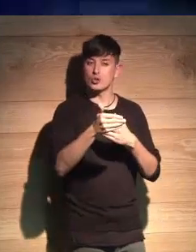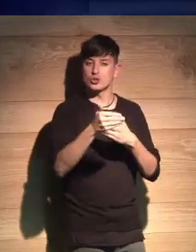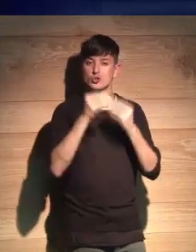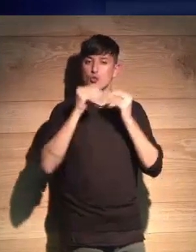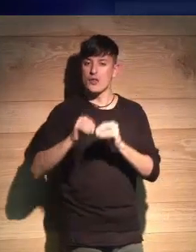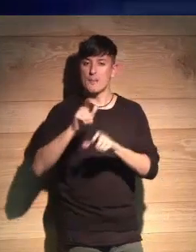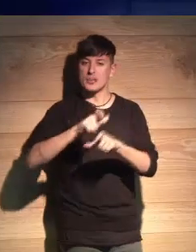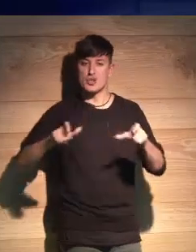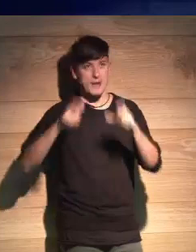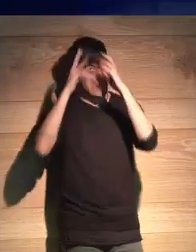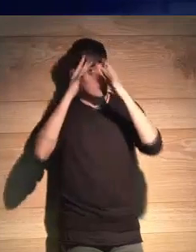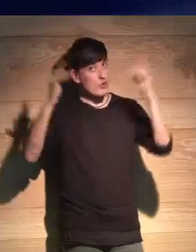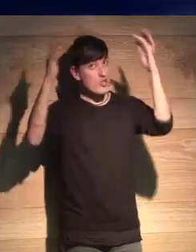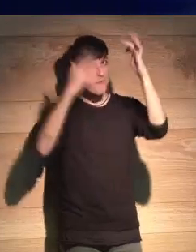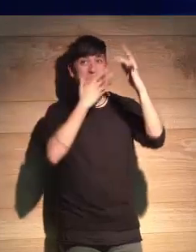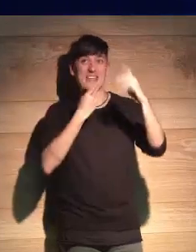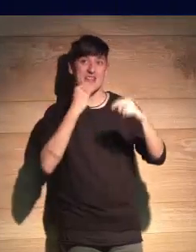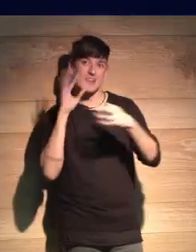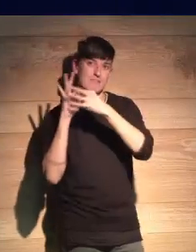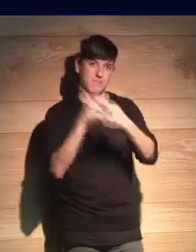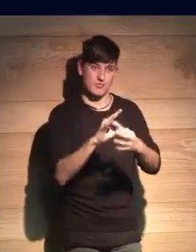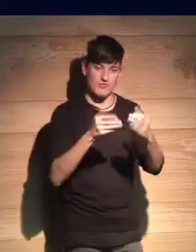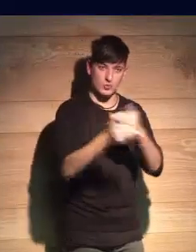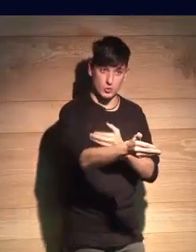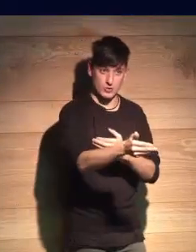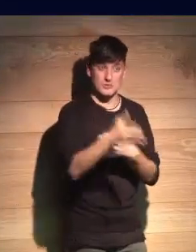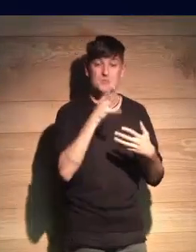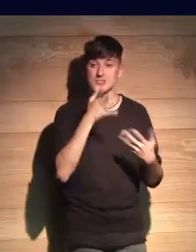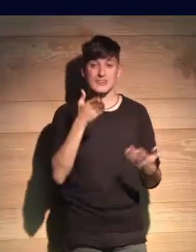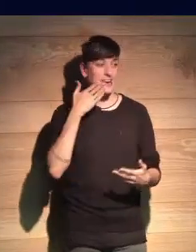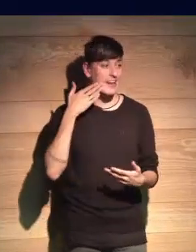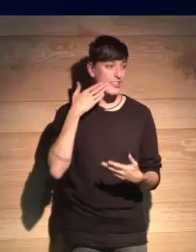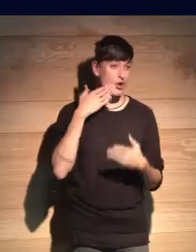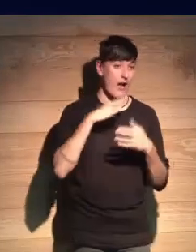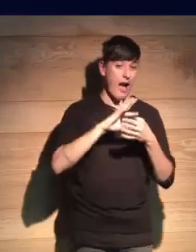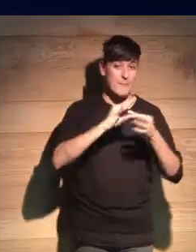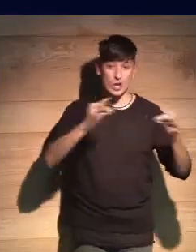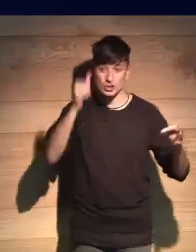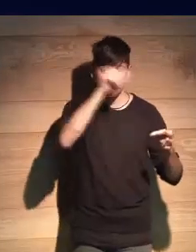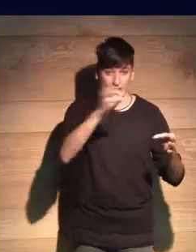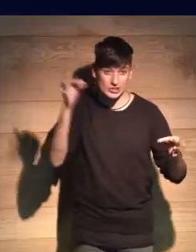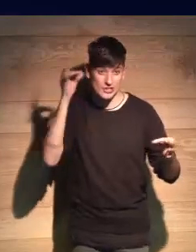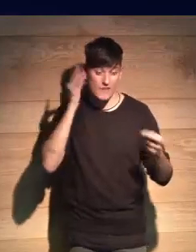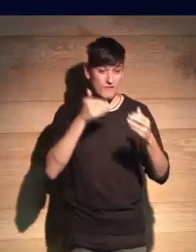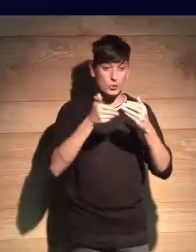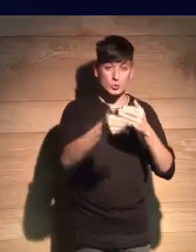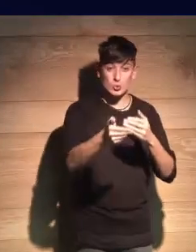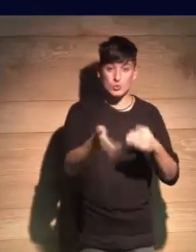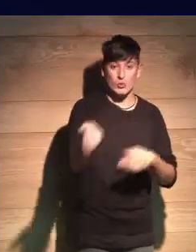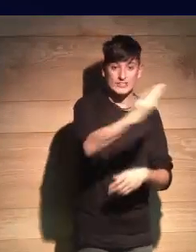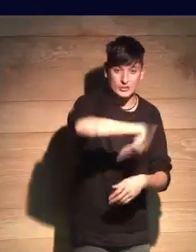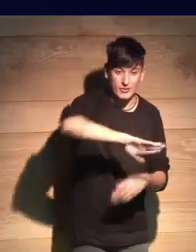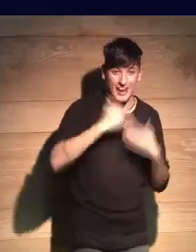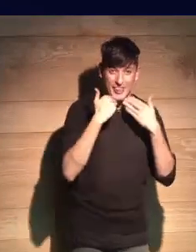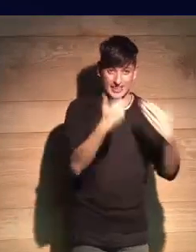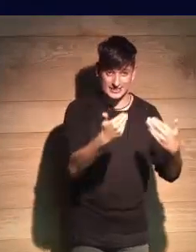for those who believe in the beauty of their dreams. So, dear friends, the future belongs